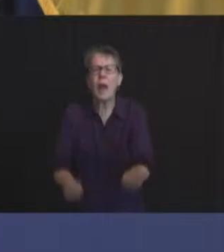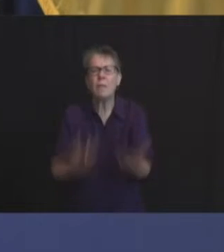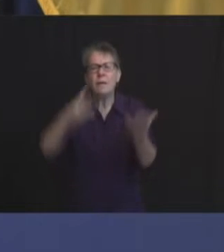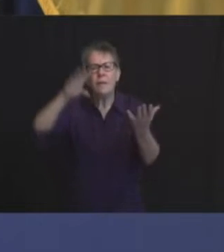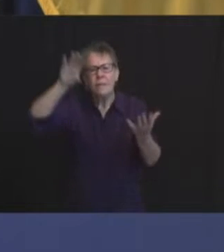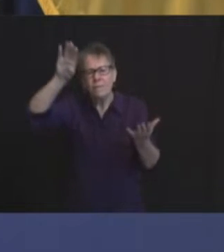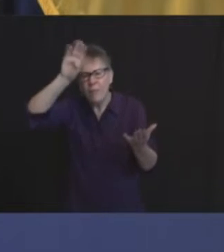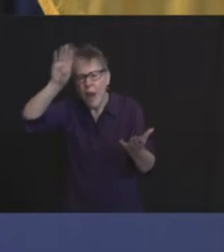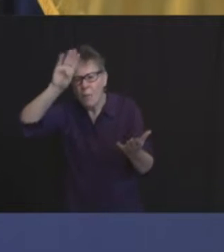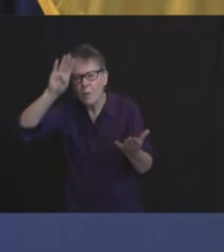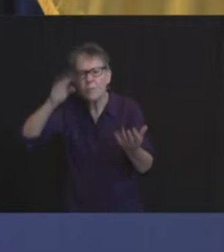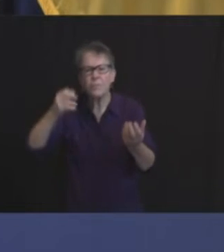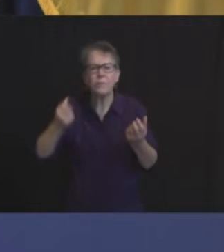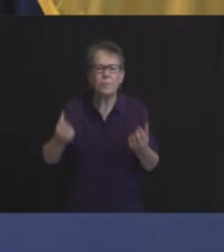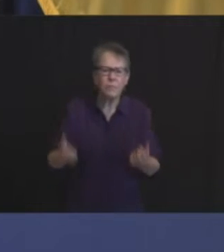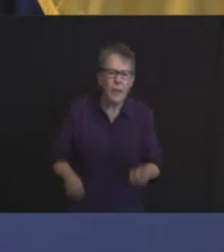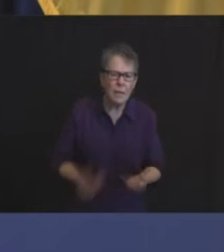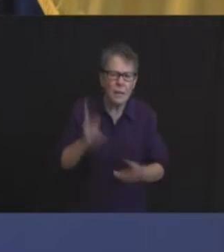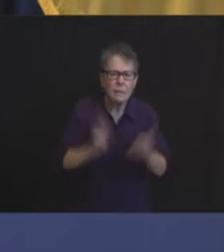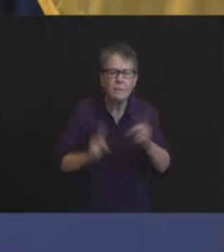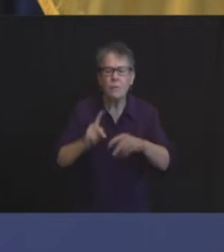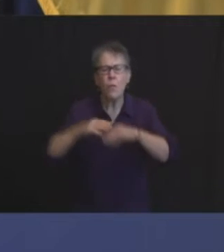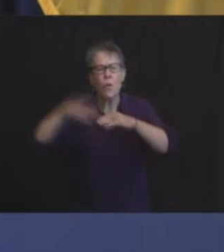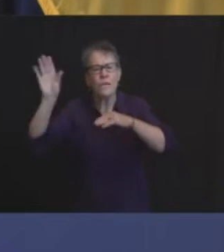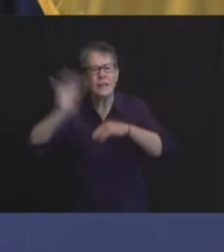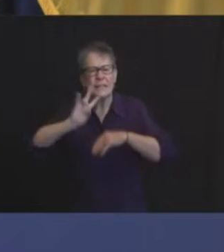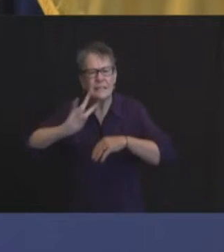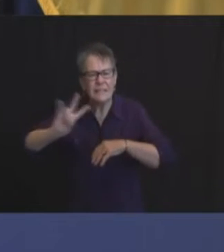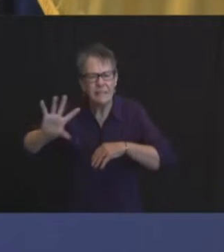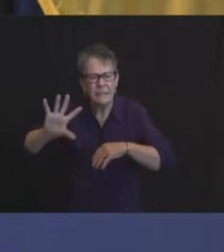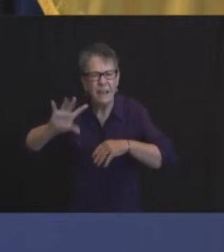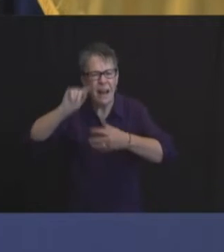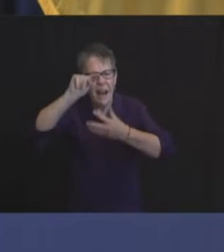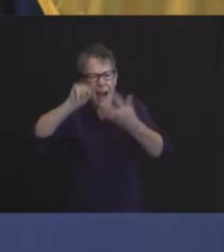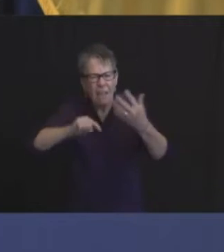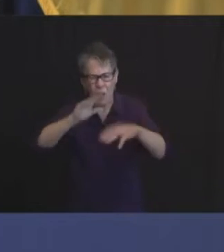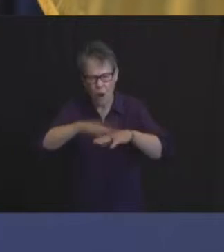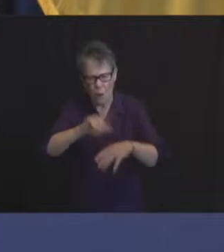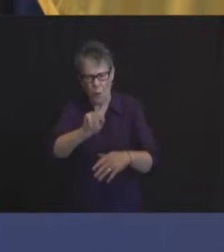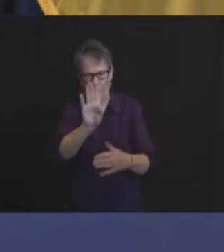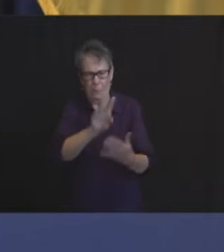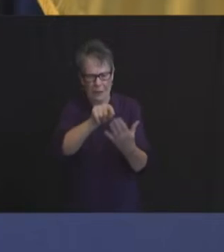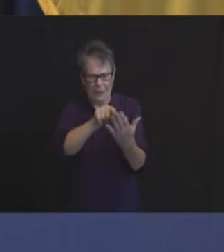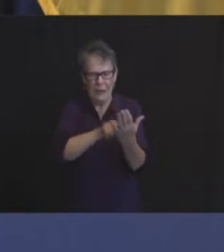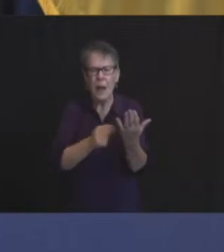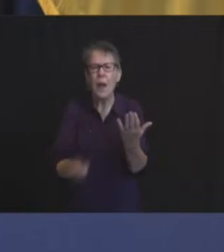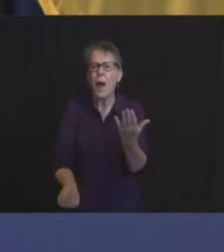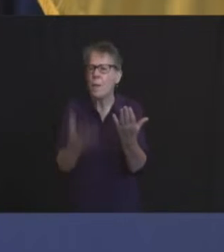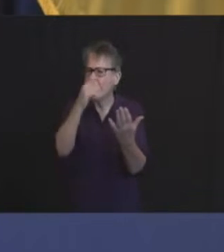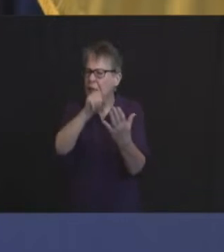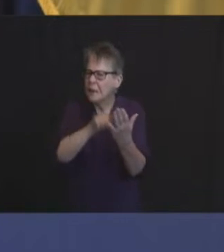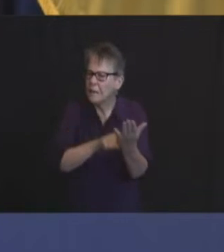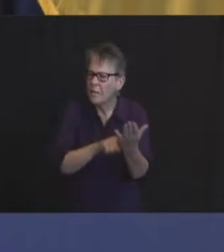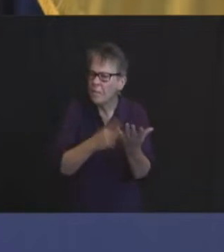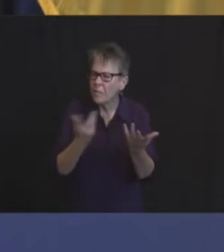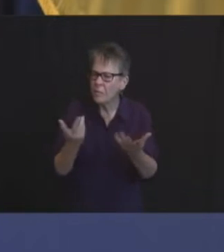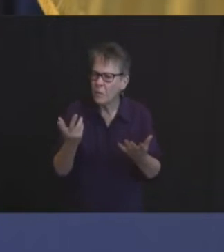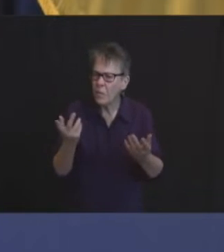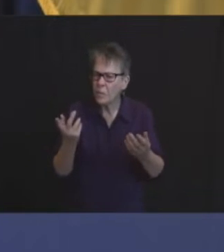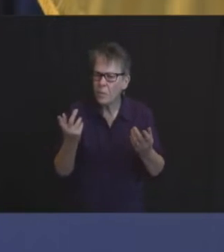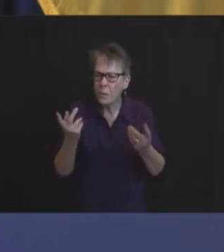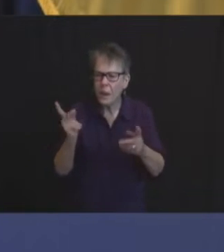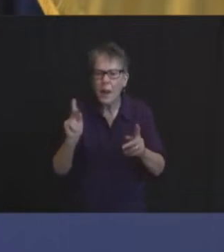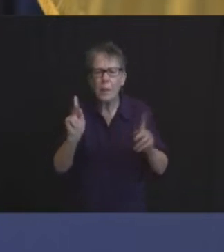line? And lastly, for the Commissioner, has the UK strain been found anywhere in New Jersey yet or identified? Governor, will standardized testing